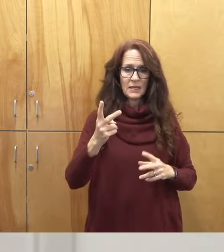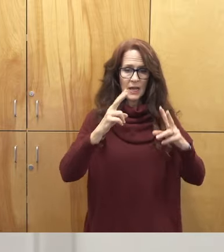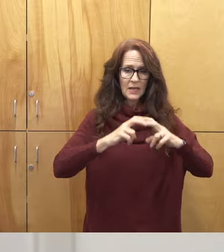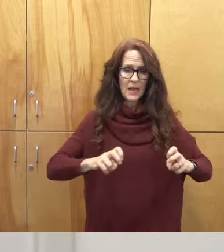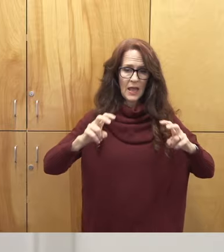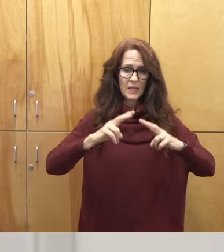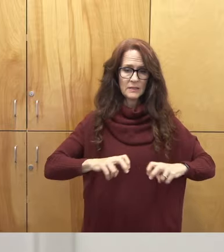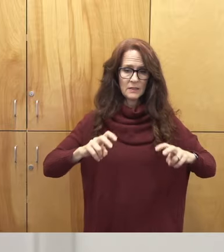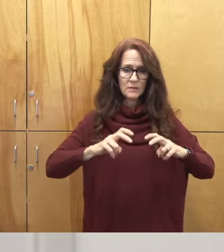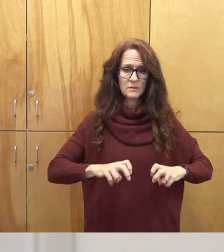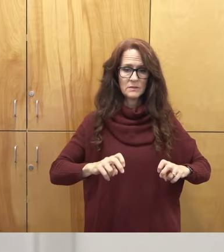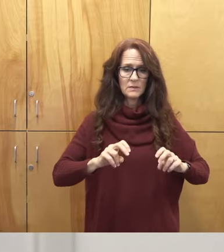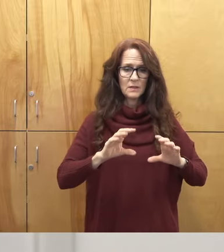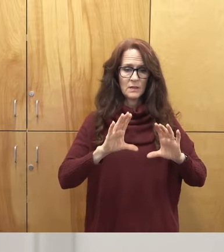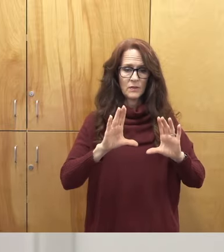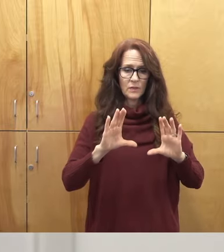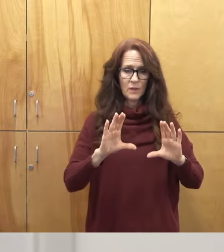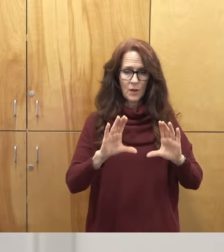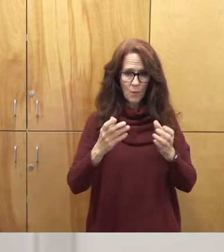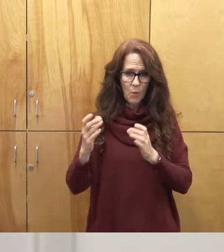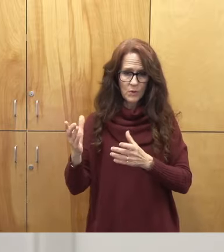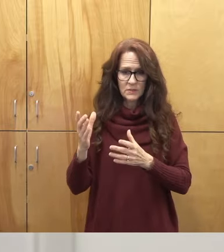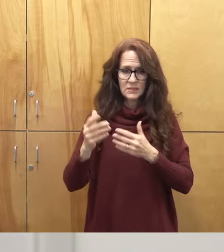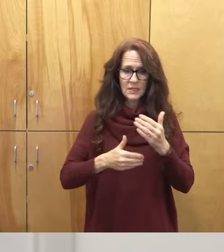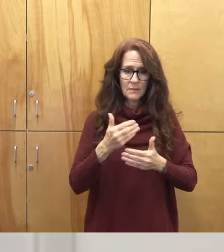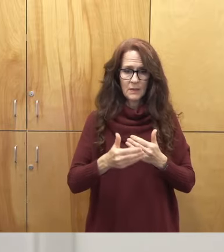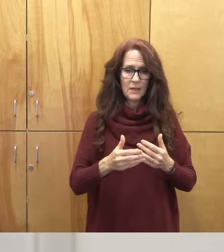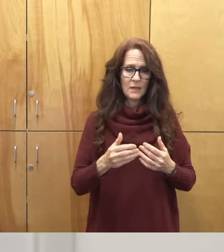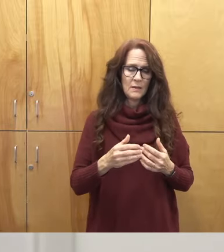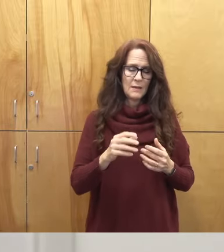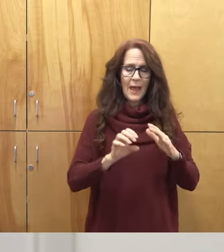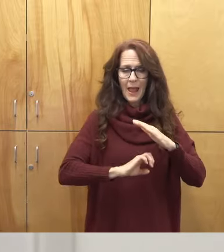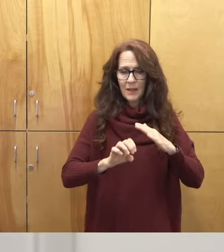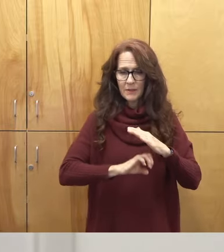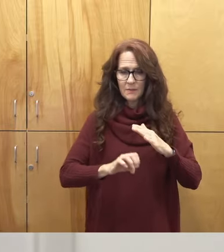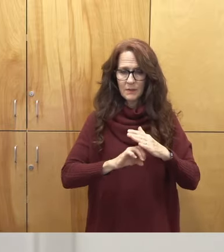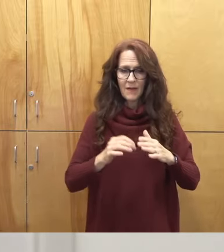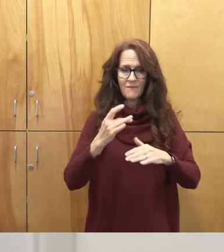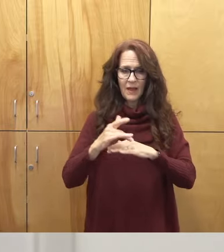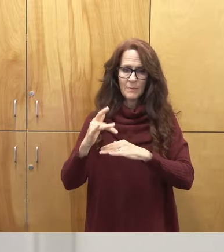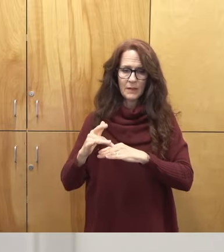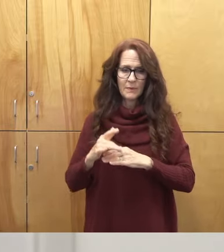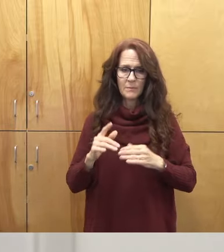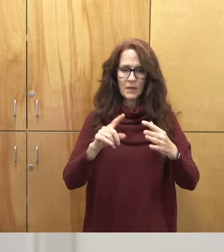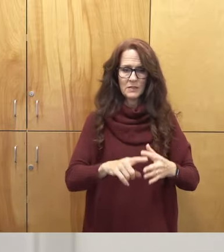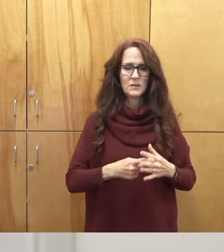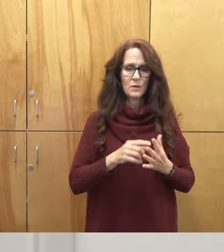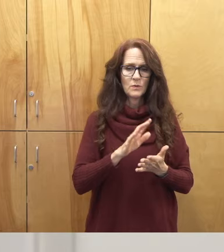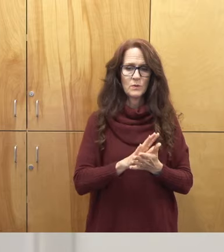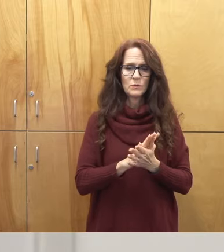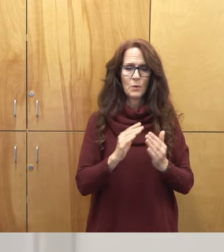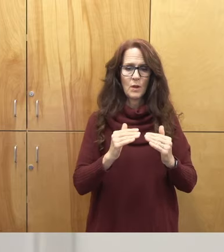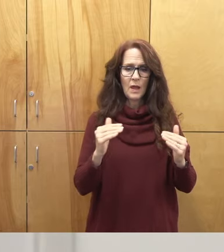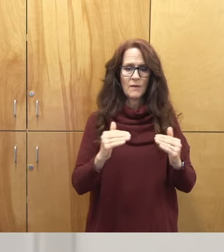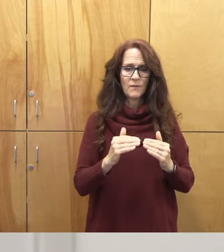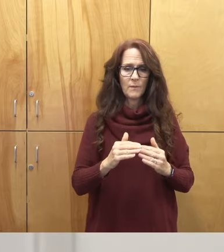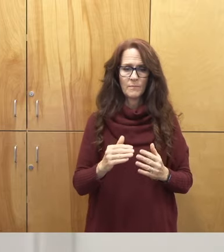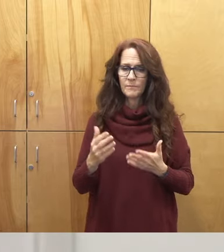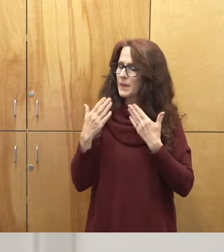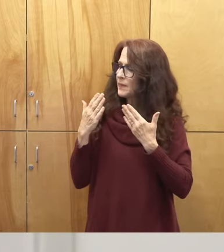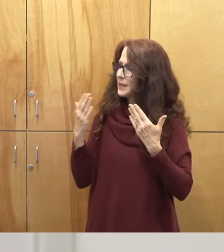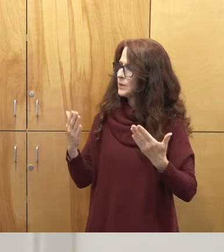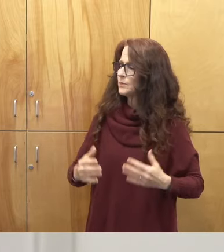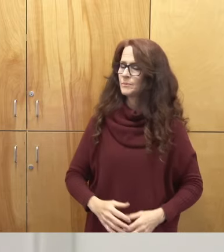of their course sequence. At the elementary level, space availability at the grade level. But it does start at the school level. Yeah. Perfect. Thank you.